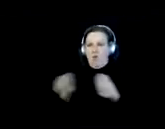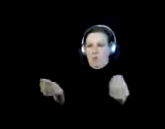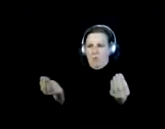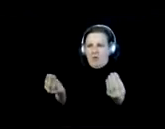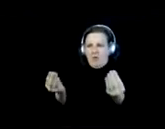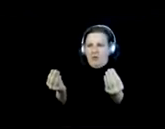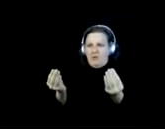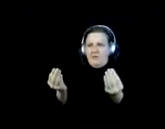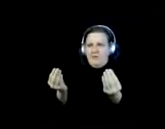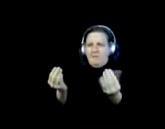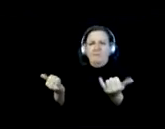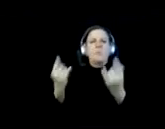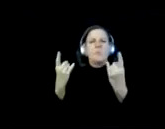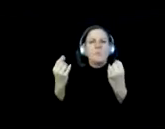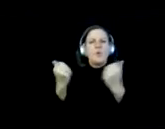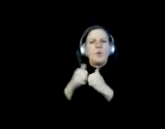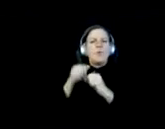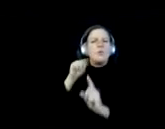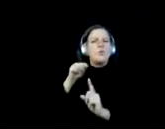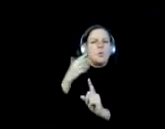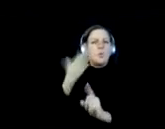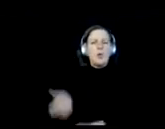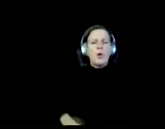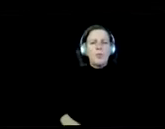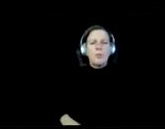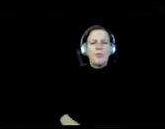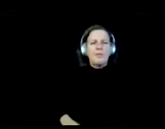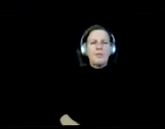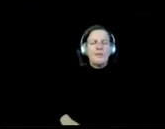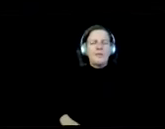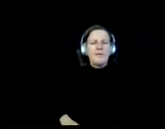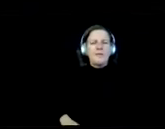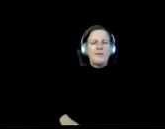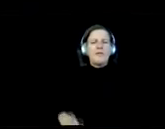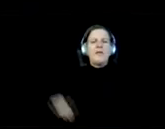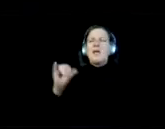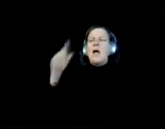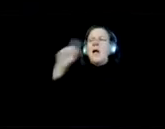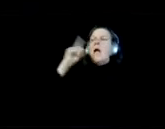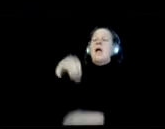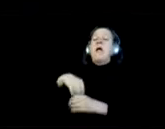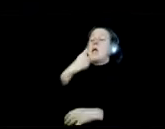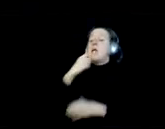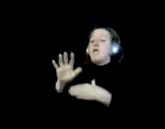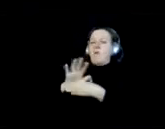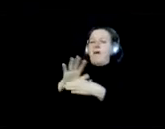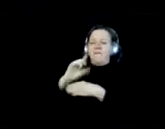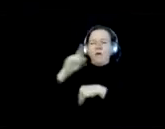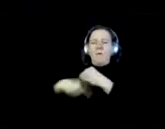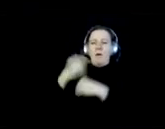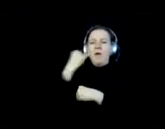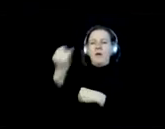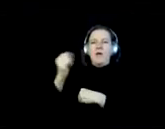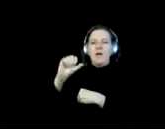with now, or we kind of like like I also thought in Red Film about this idea of esquisses, like